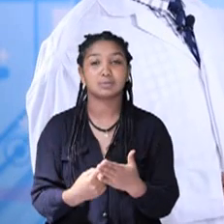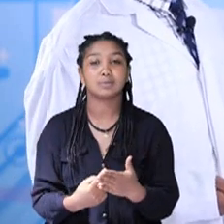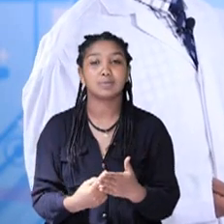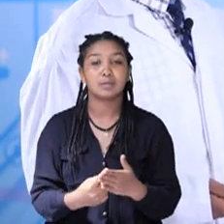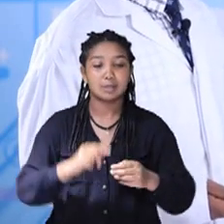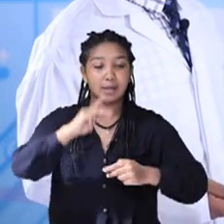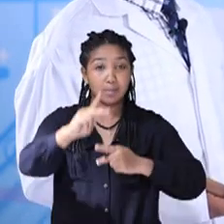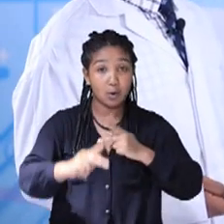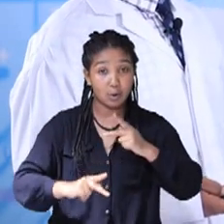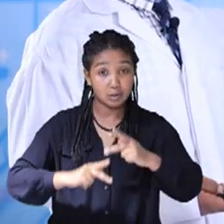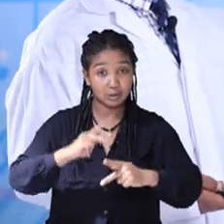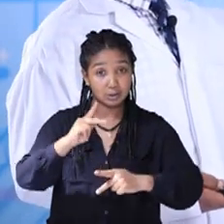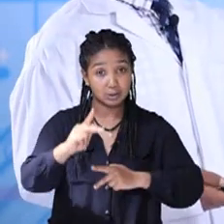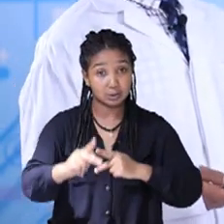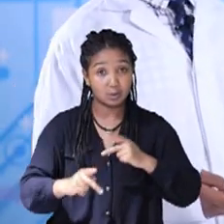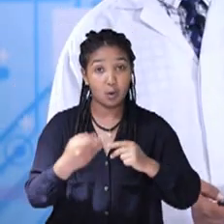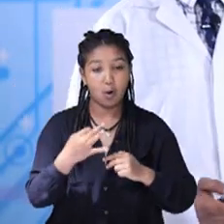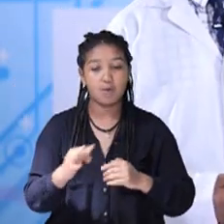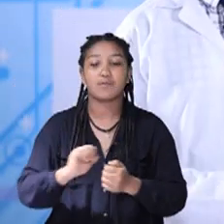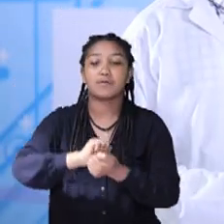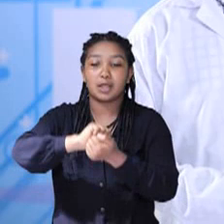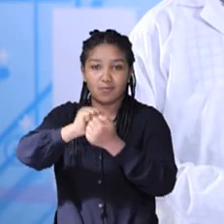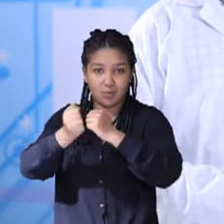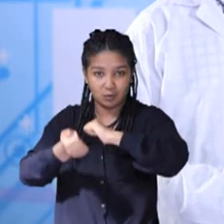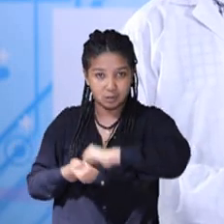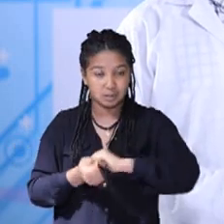the processes of evolution.